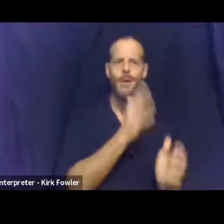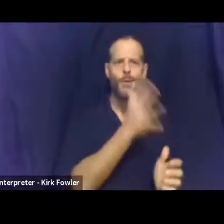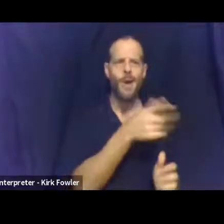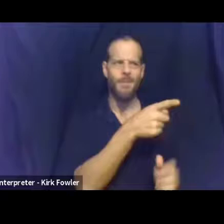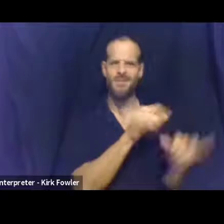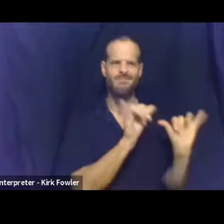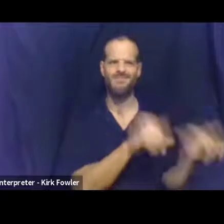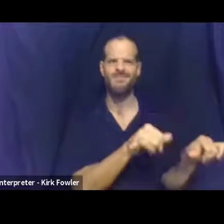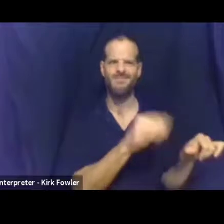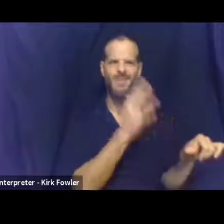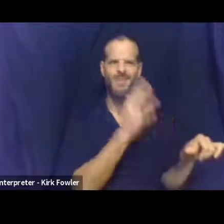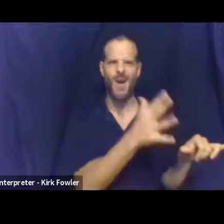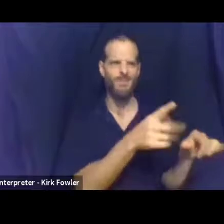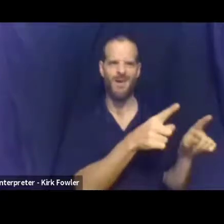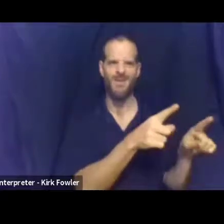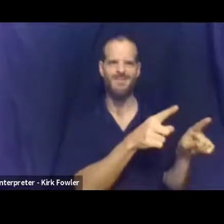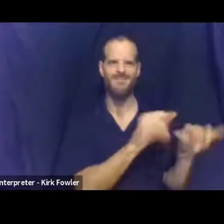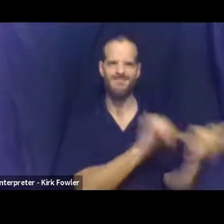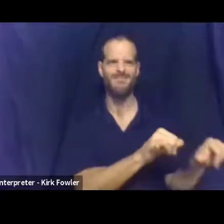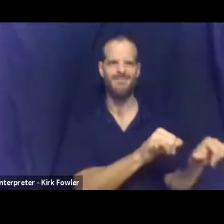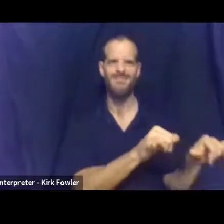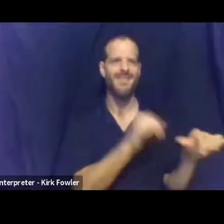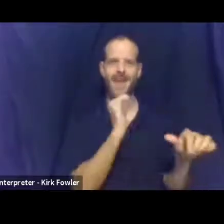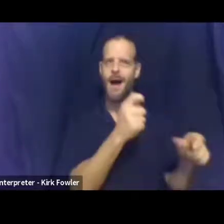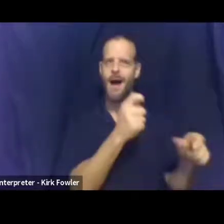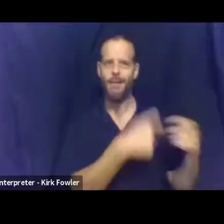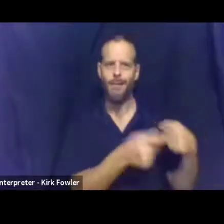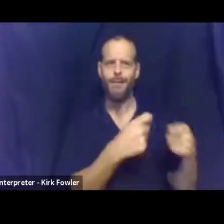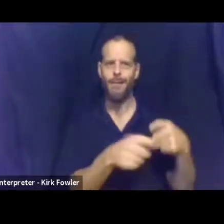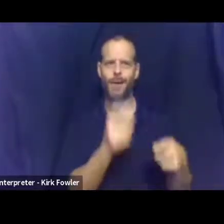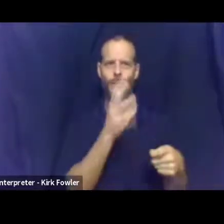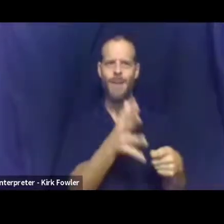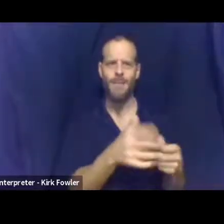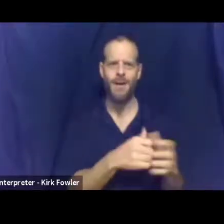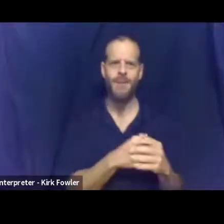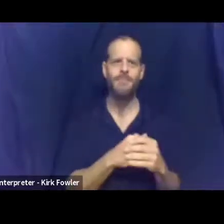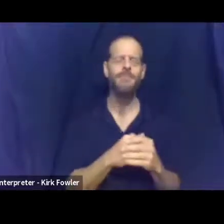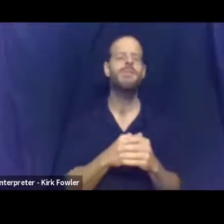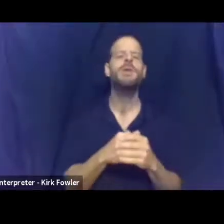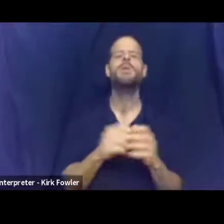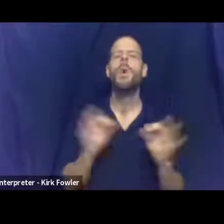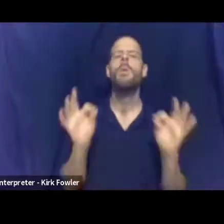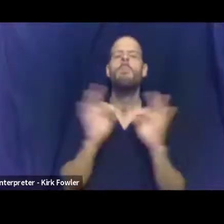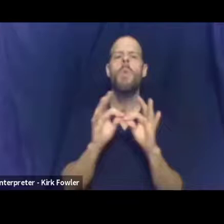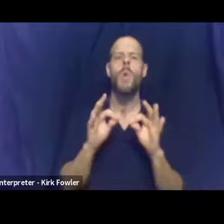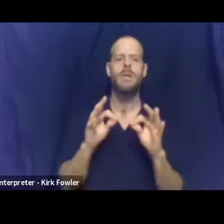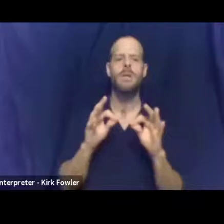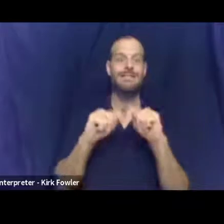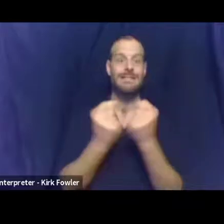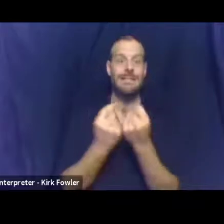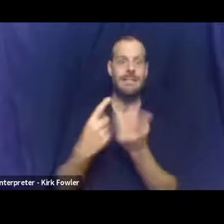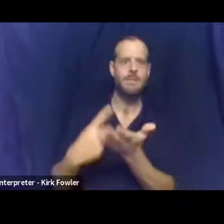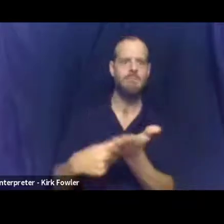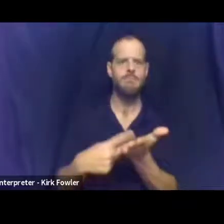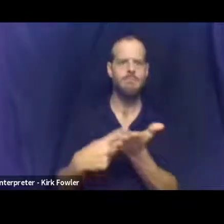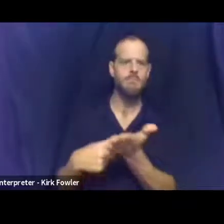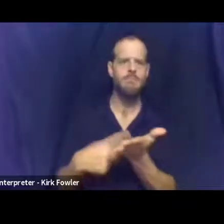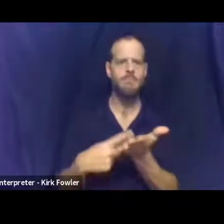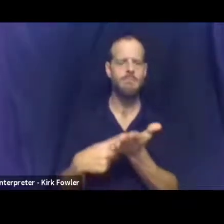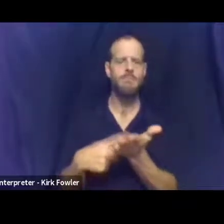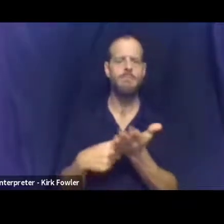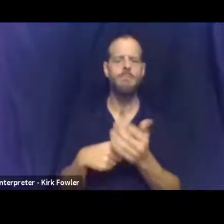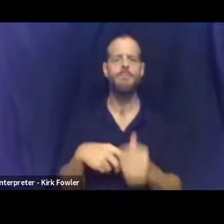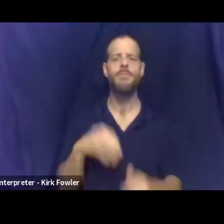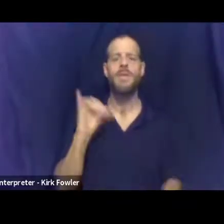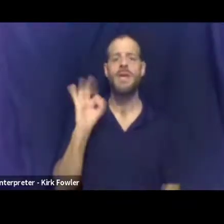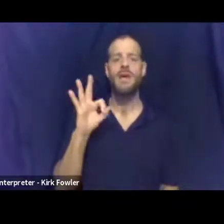it's again, flexible, and it's going to be dependent upon your team and what you think is going to work. Um, if your child is super motivated